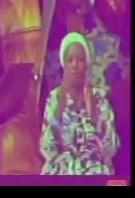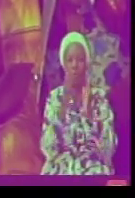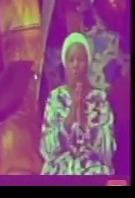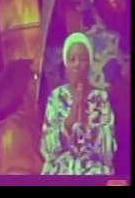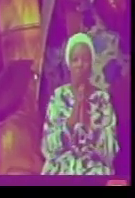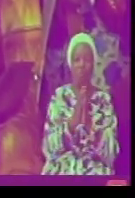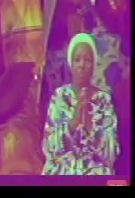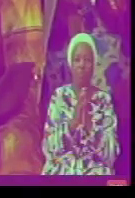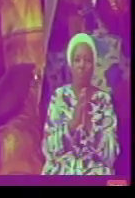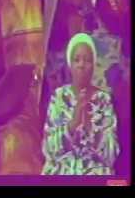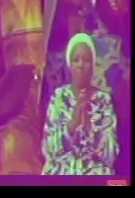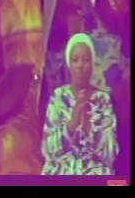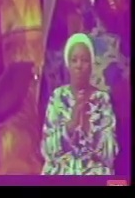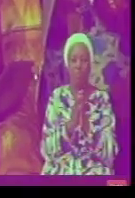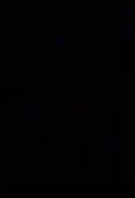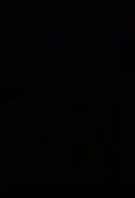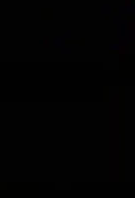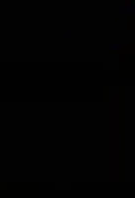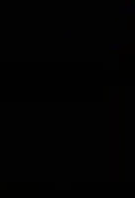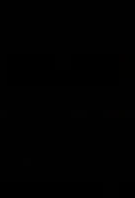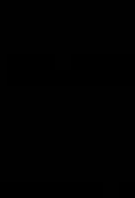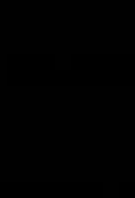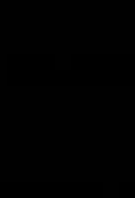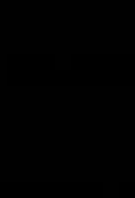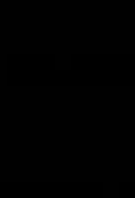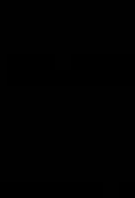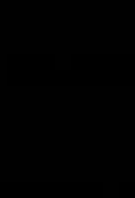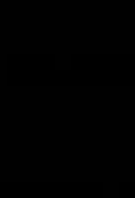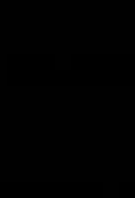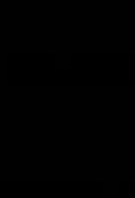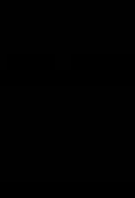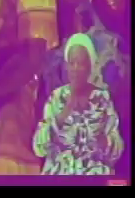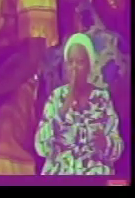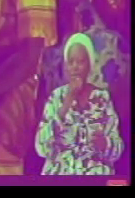Salvation has come. Let's bow.